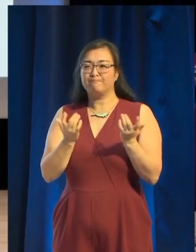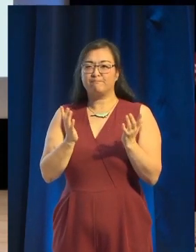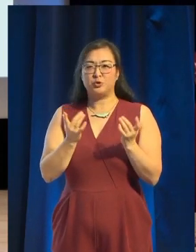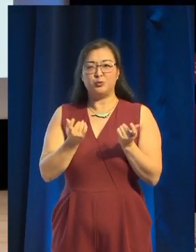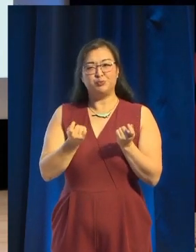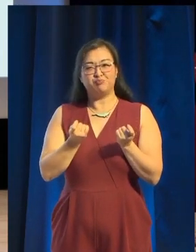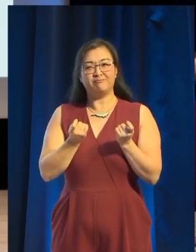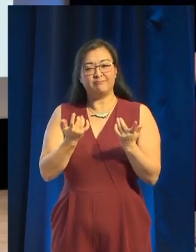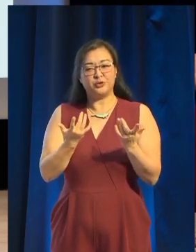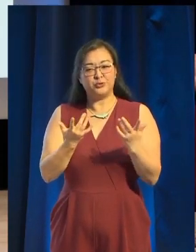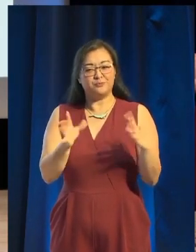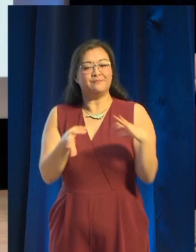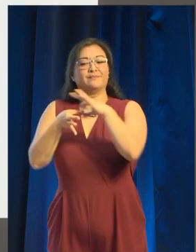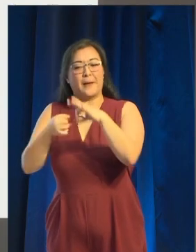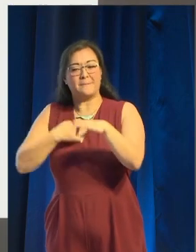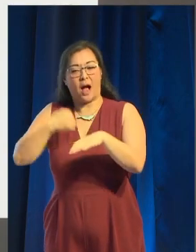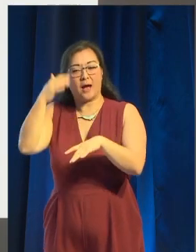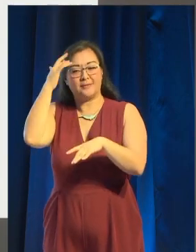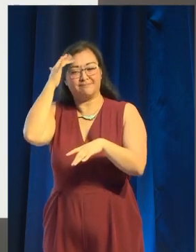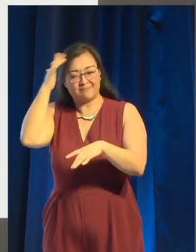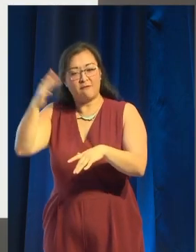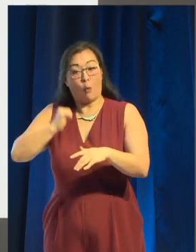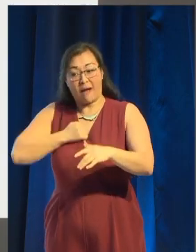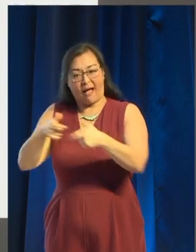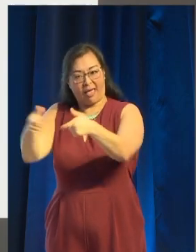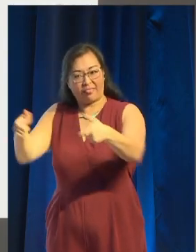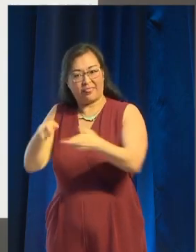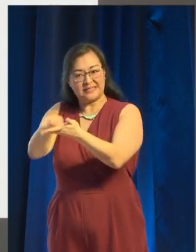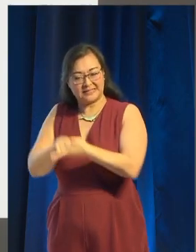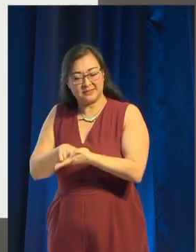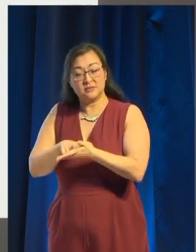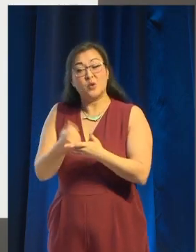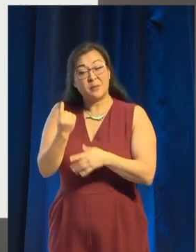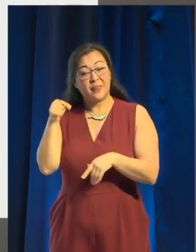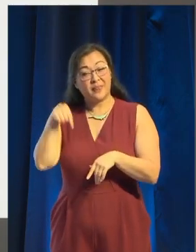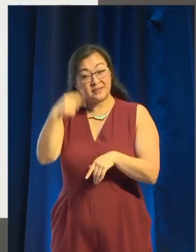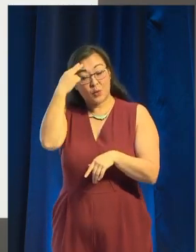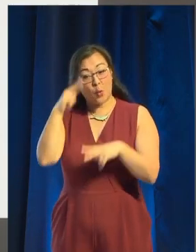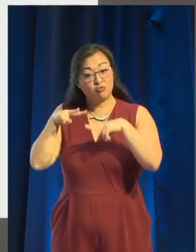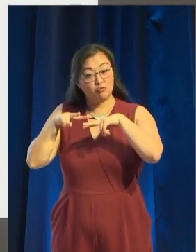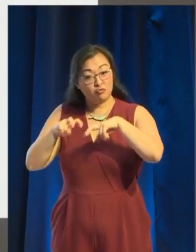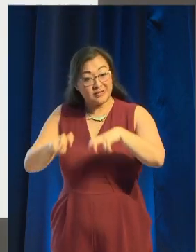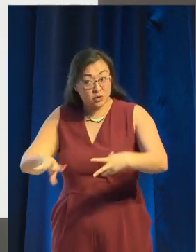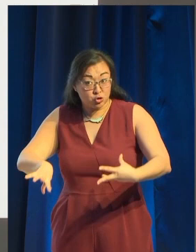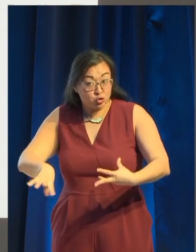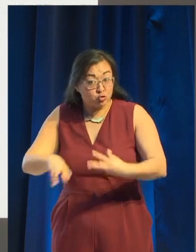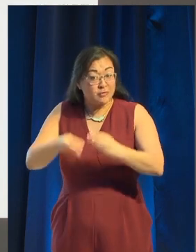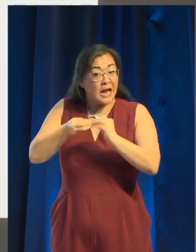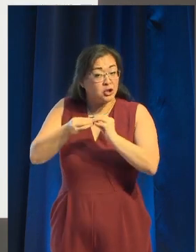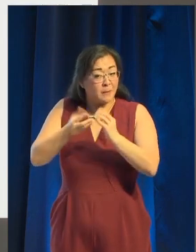theories, my hypothesis. So sometimes this is called research creation. Maybe you've heard of these